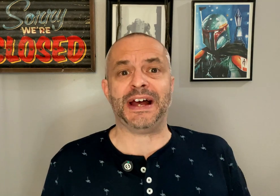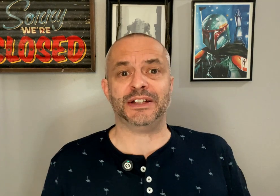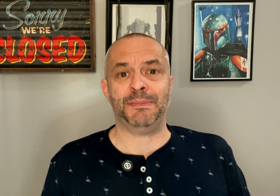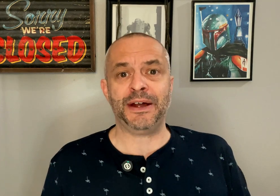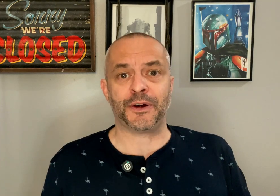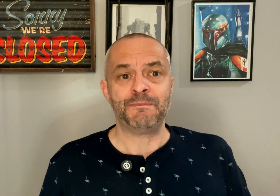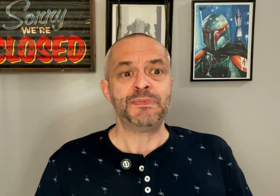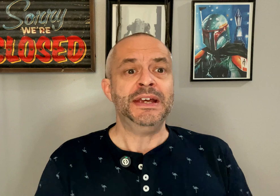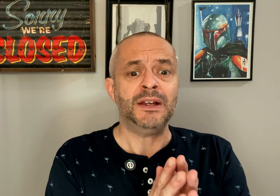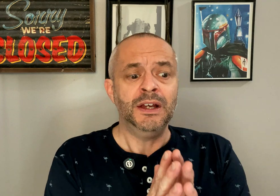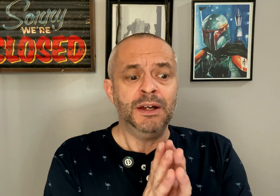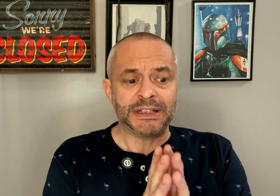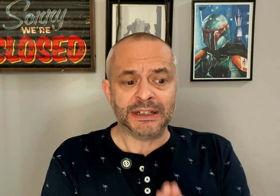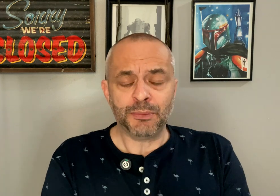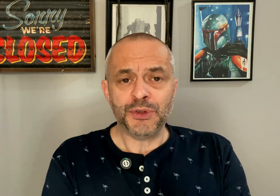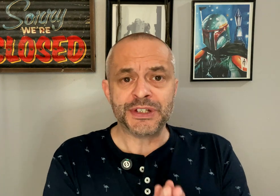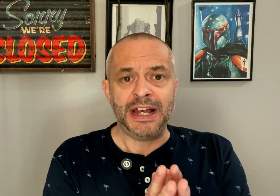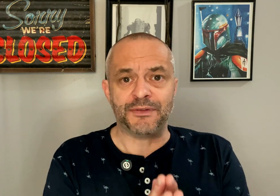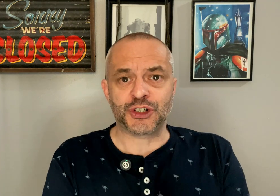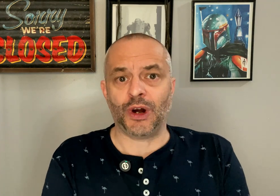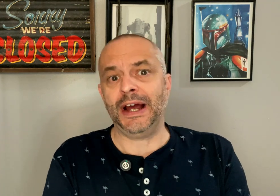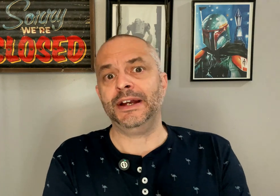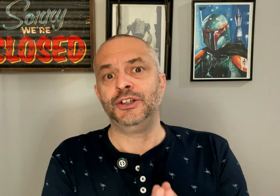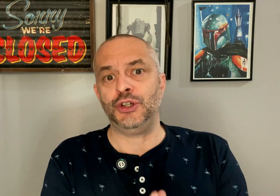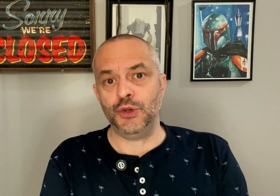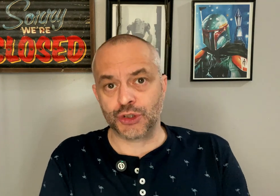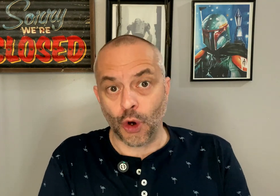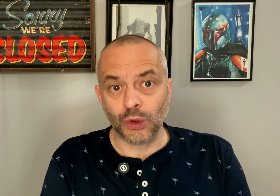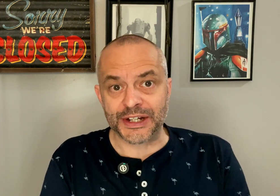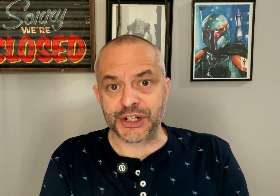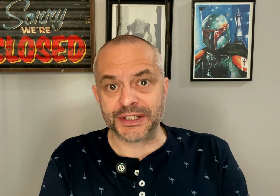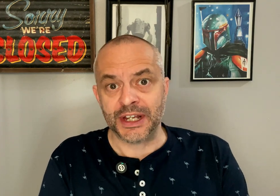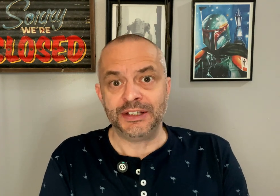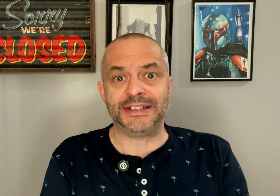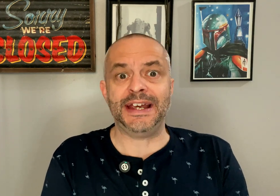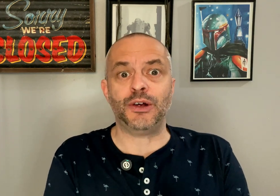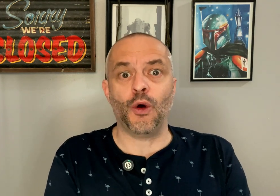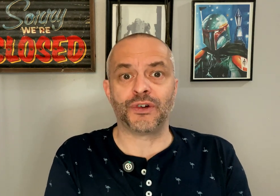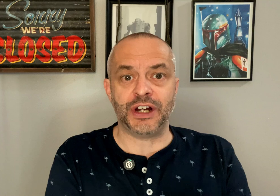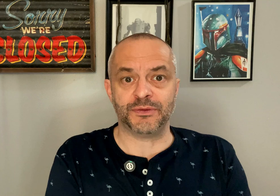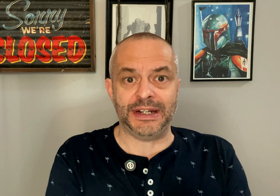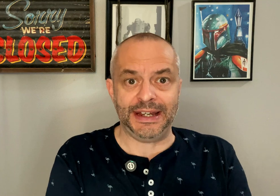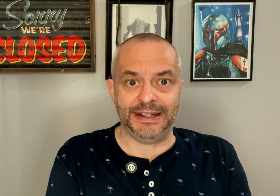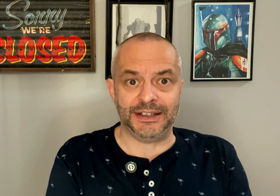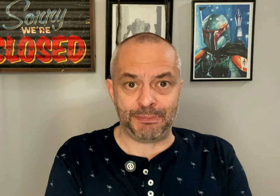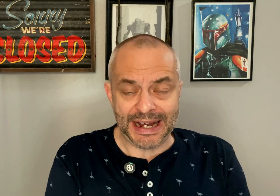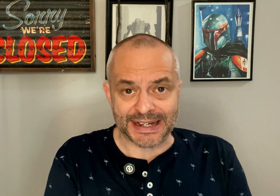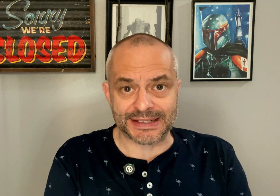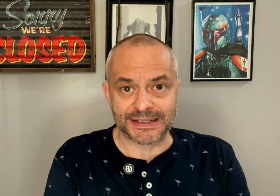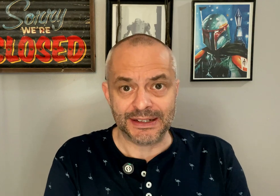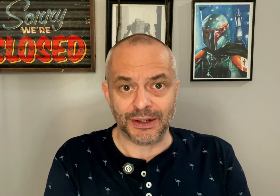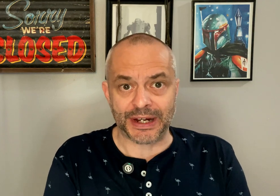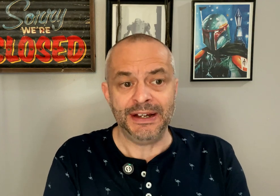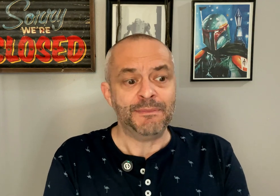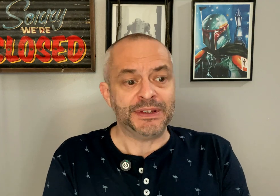the fact of the matter. But the Liberals have tried to use coalitions to take over government in the